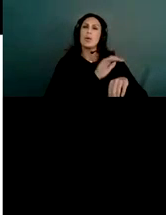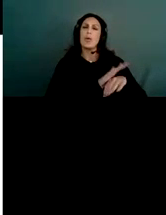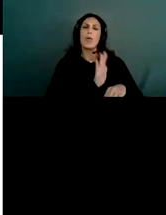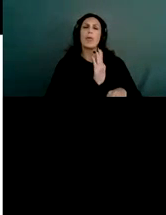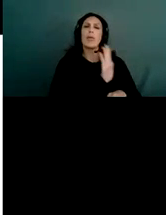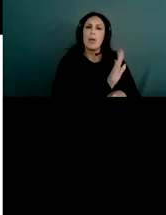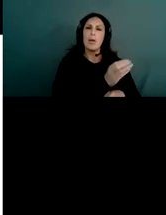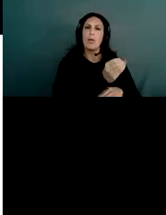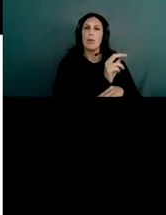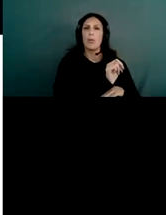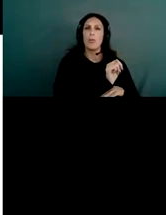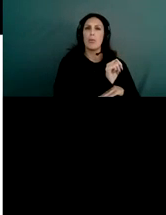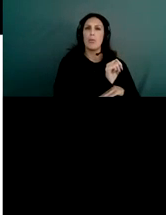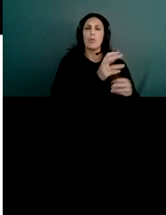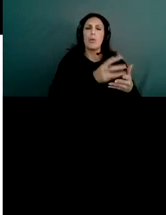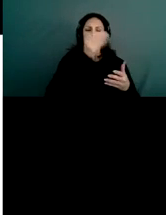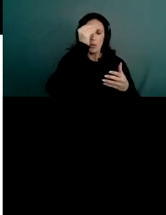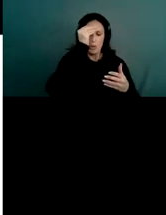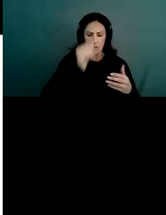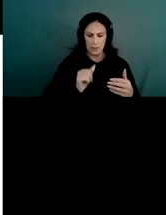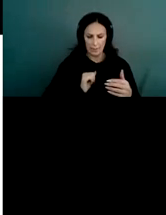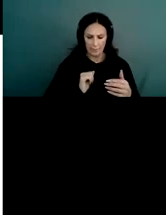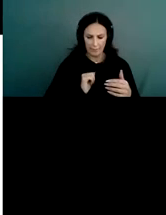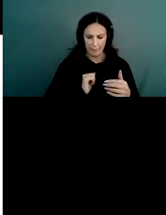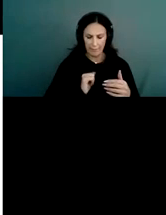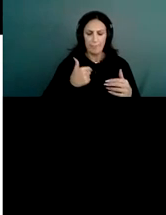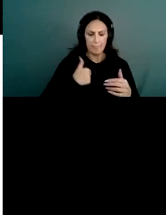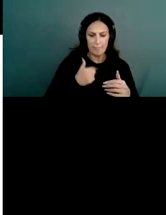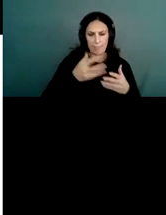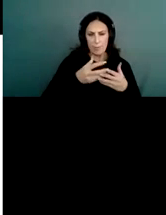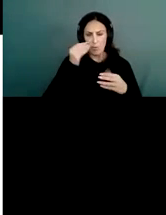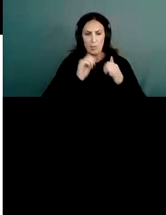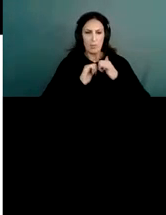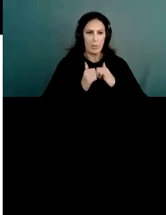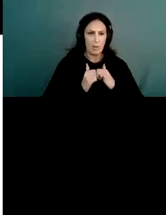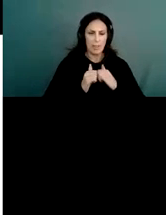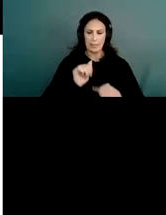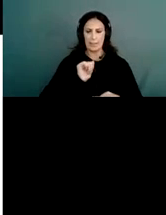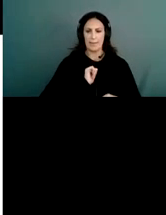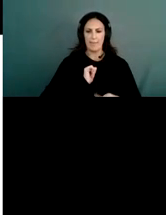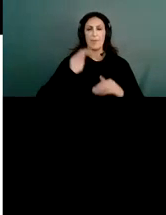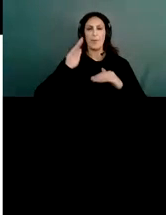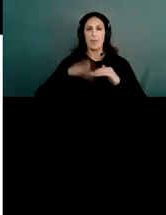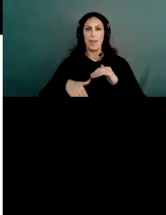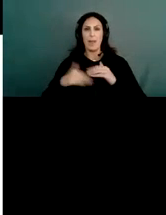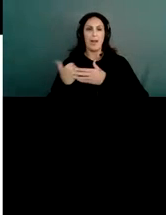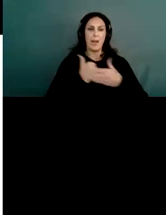ability level, again, rather than the level of parent or teacher influence.